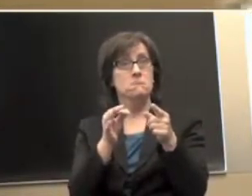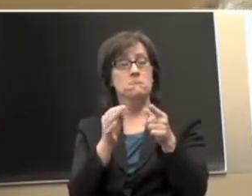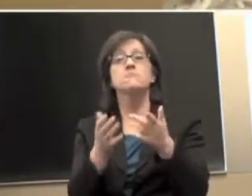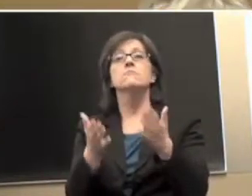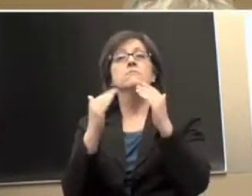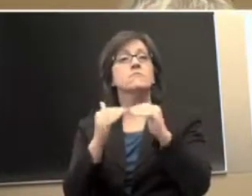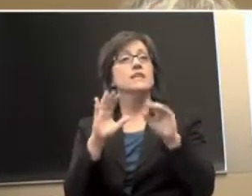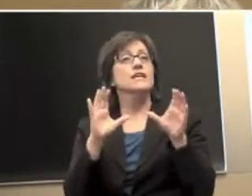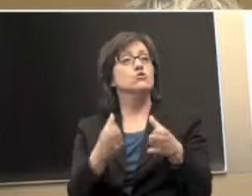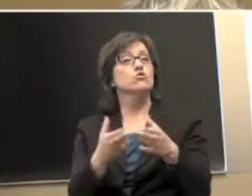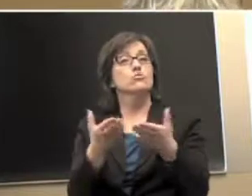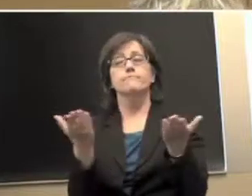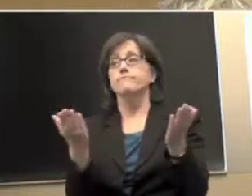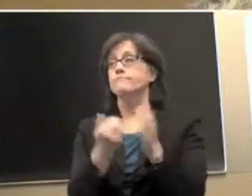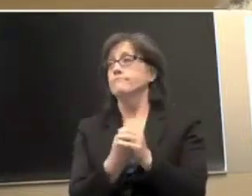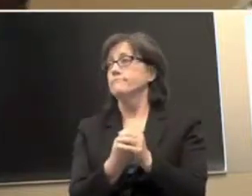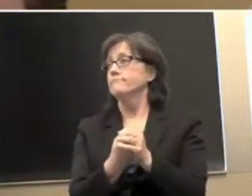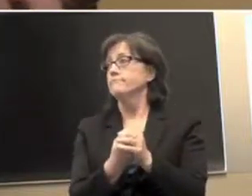group.